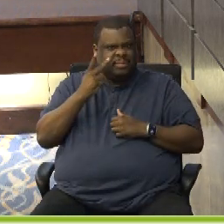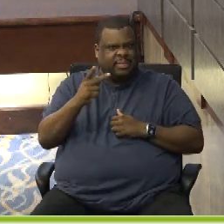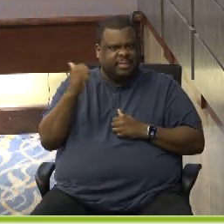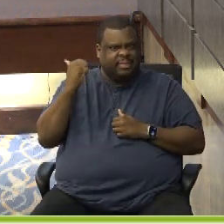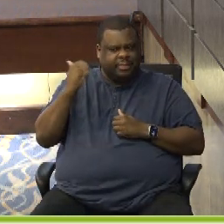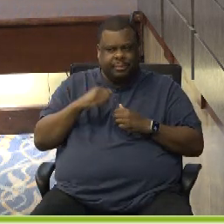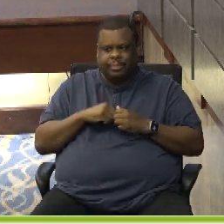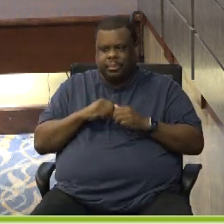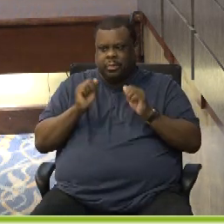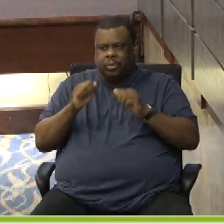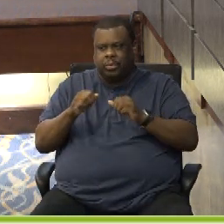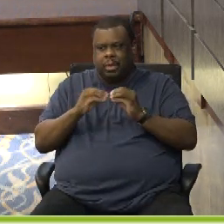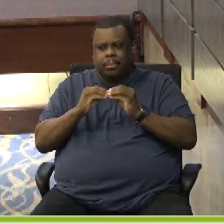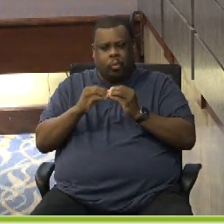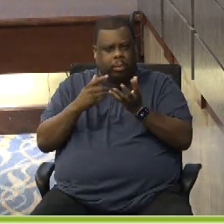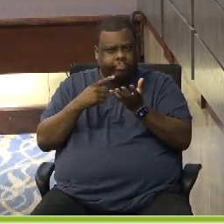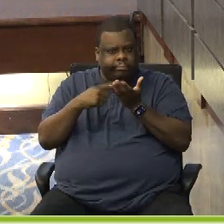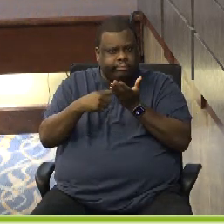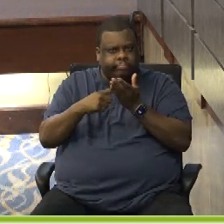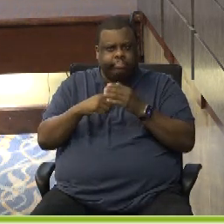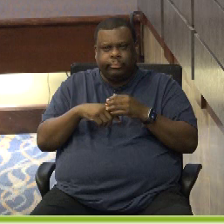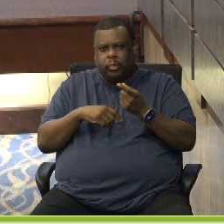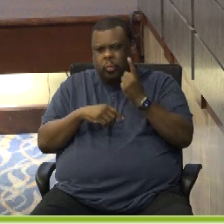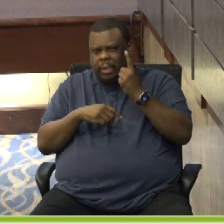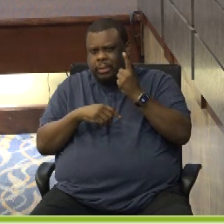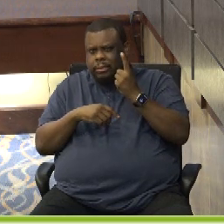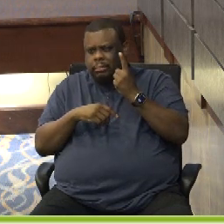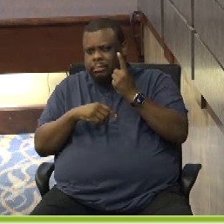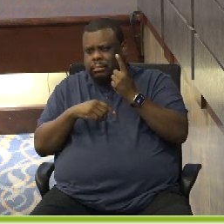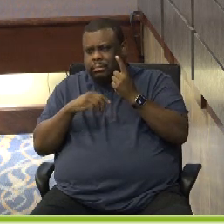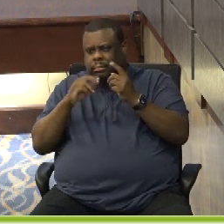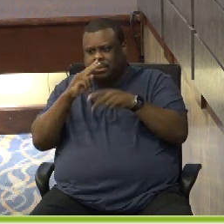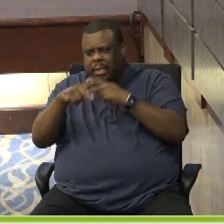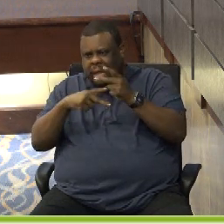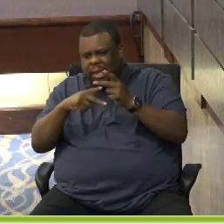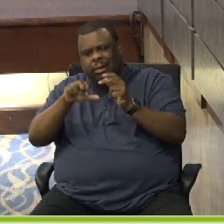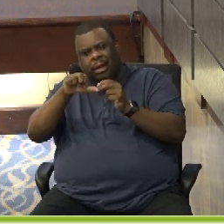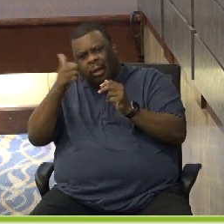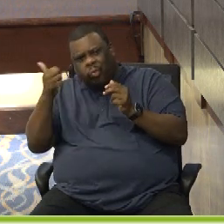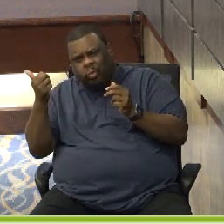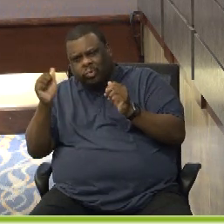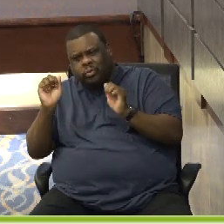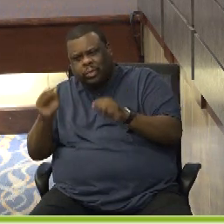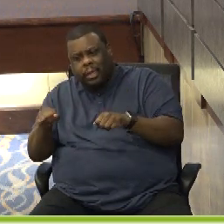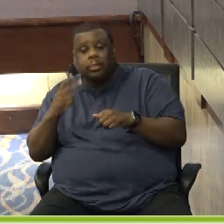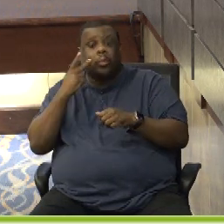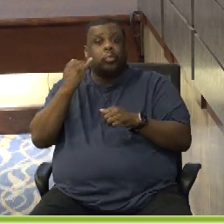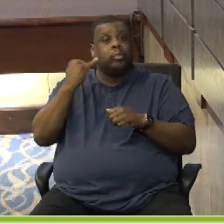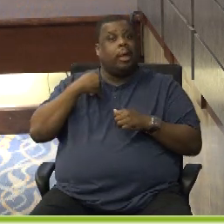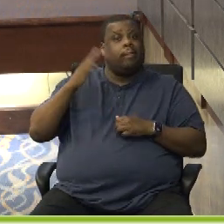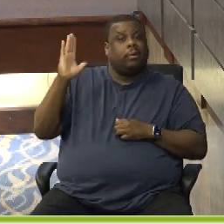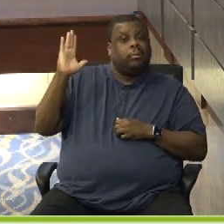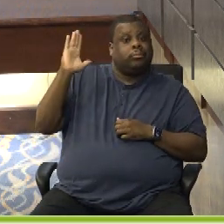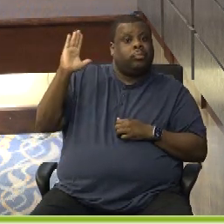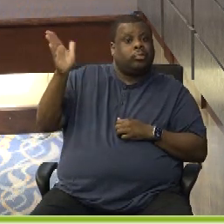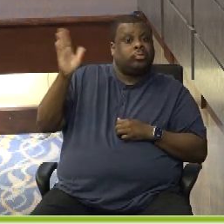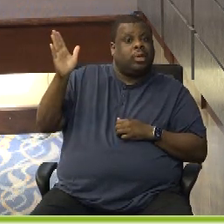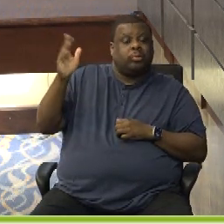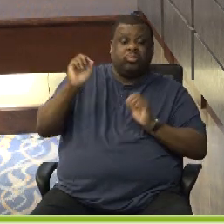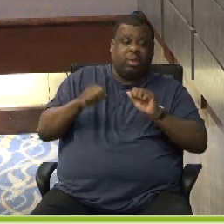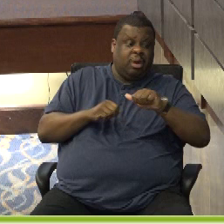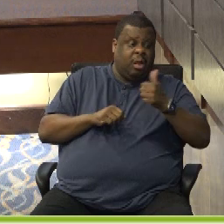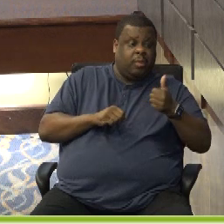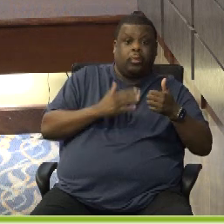can communicate a lot of different things with just one typeface and be consistent that way. So if you're making a presentation, you can use the secondary colors,